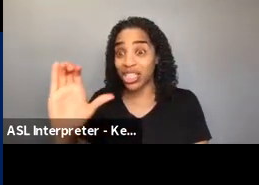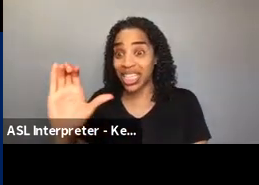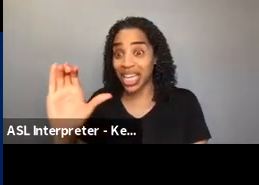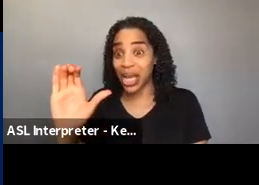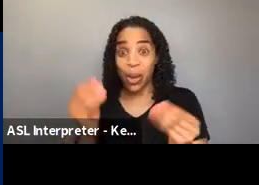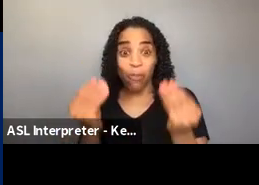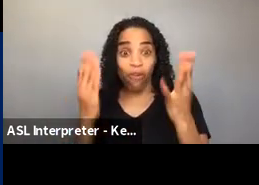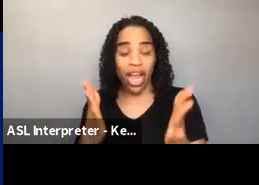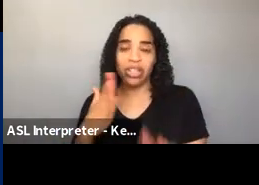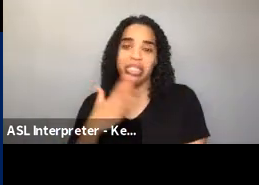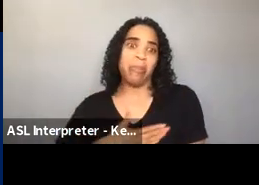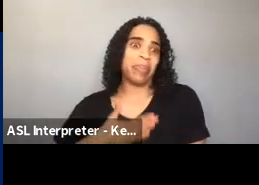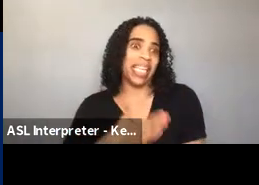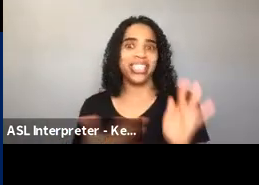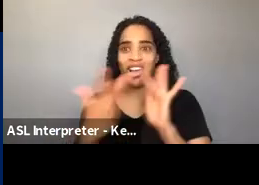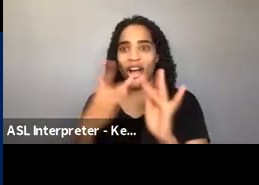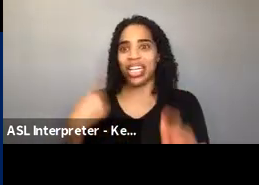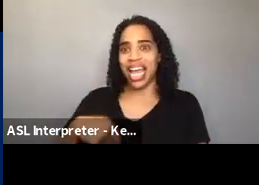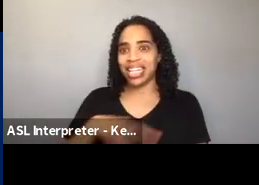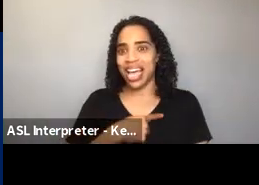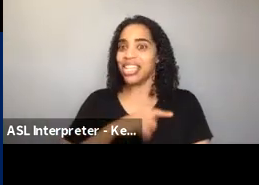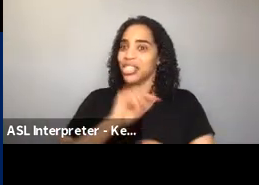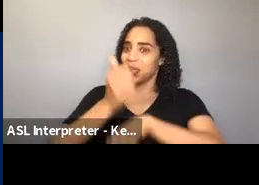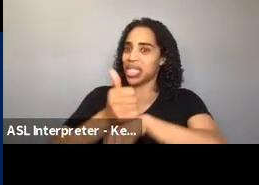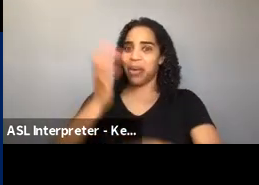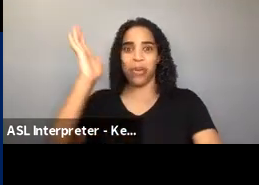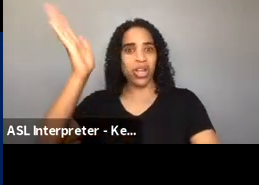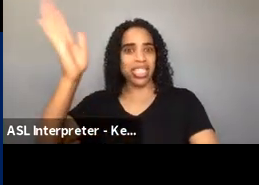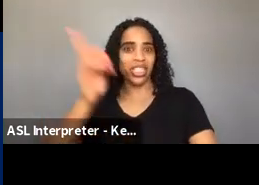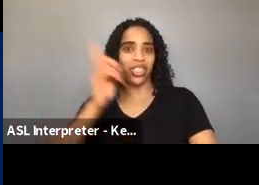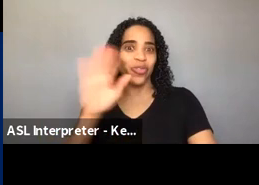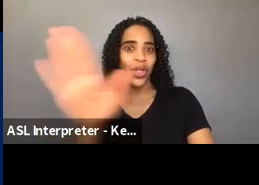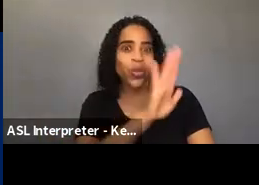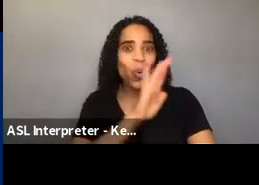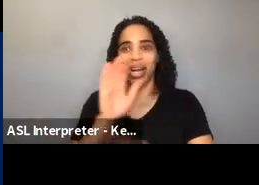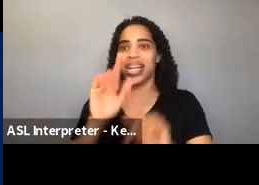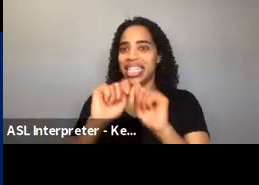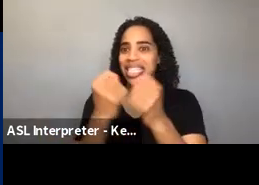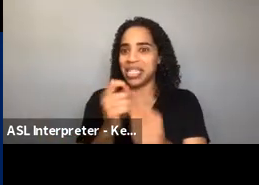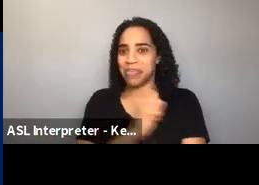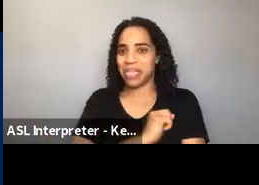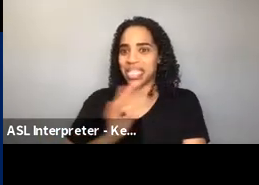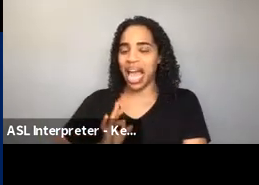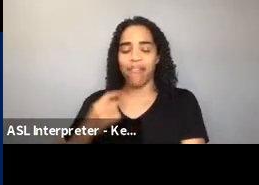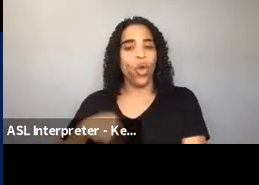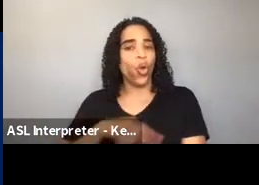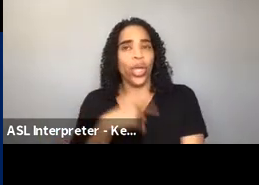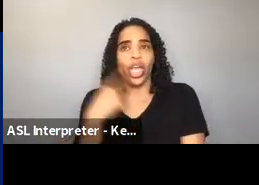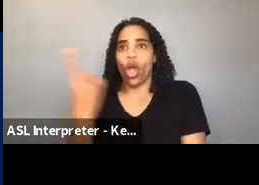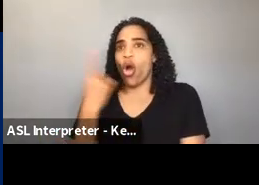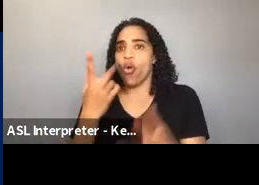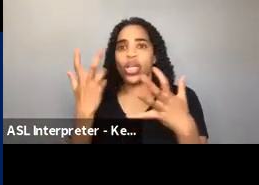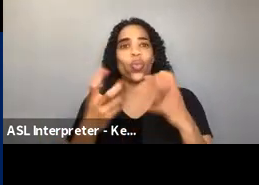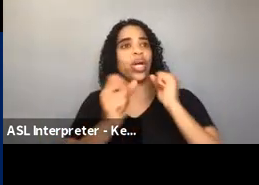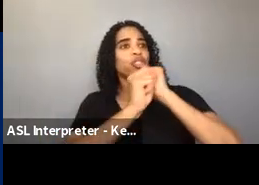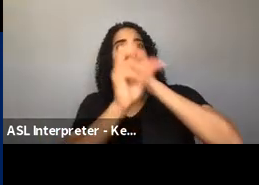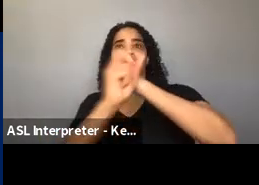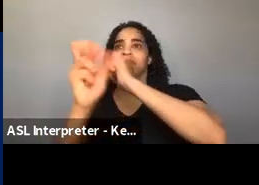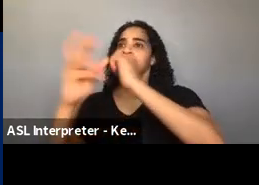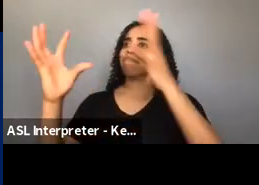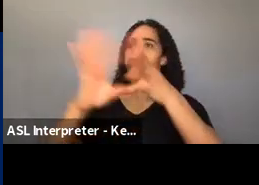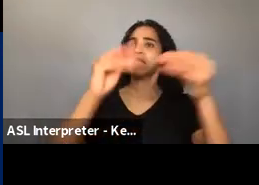feel free to reach out to us to schedule a presentation. We're always looking for ways to broaden our